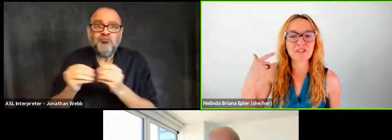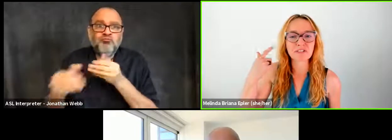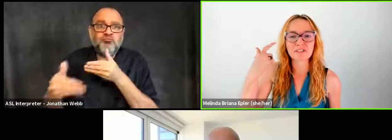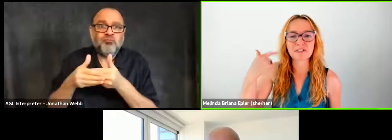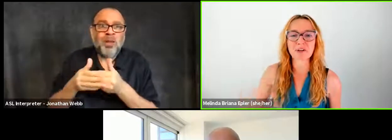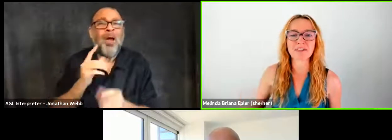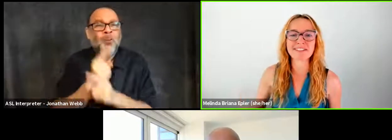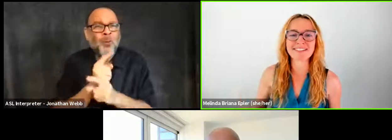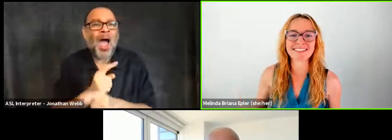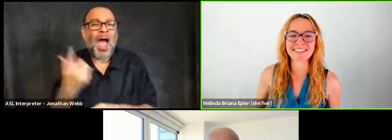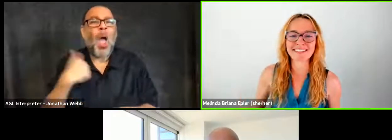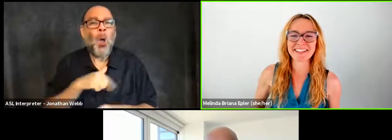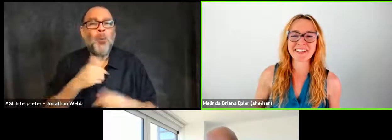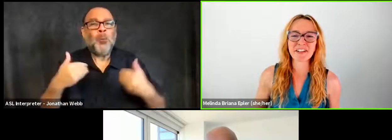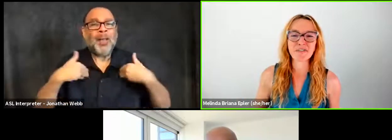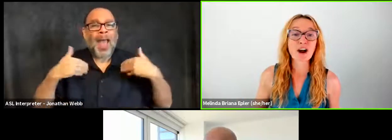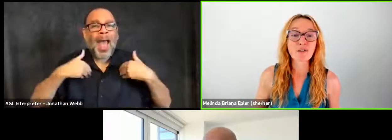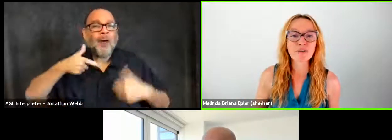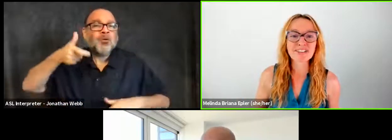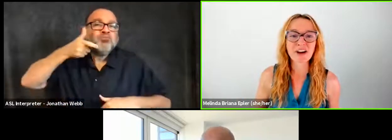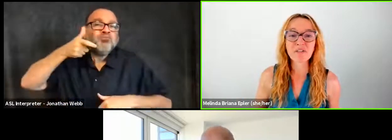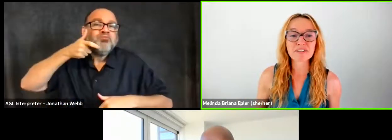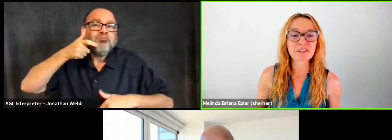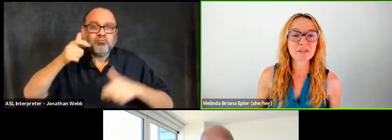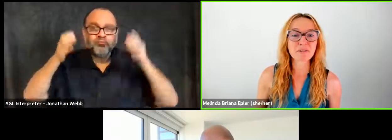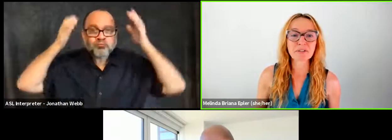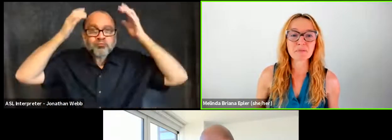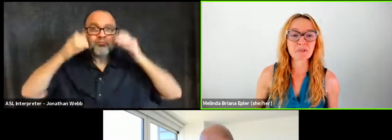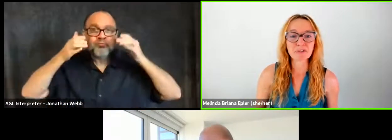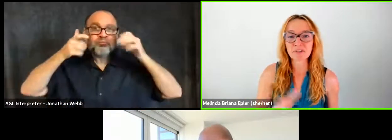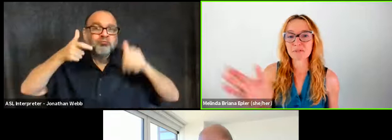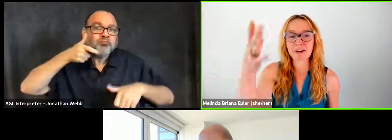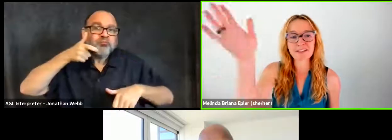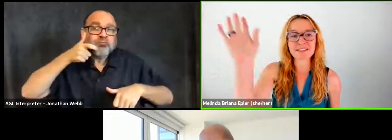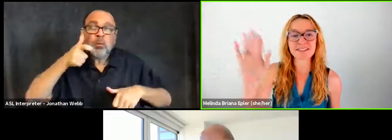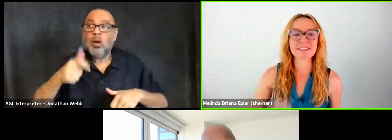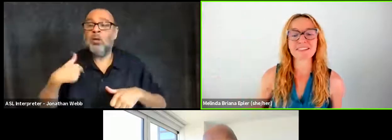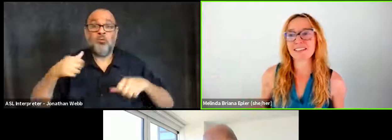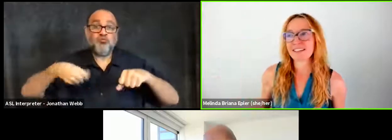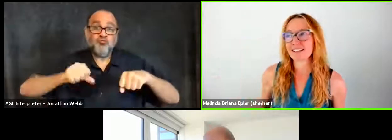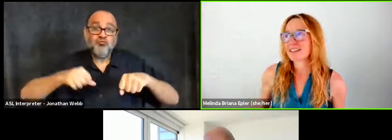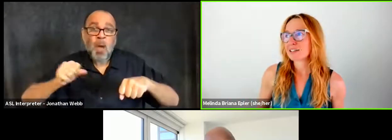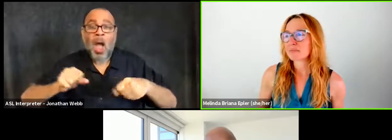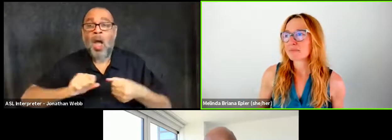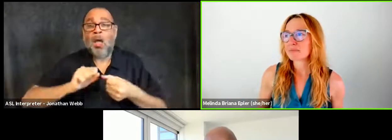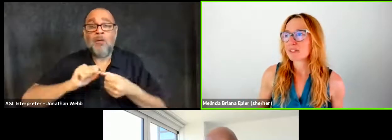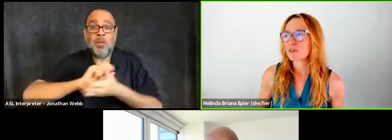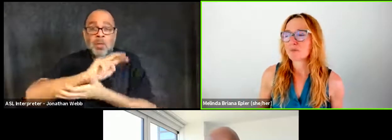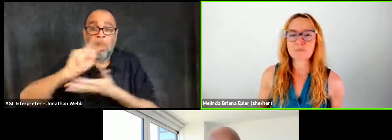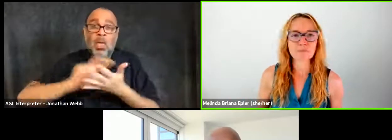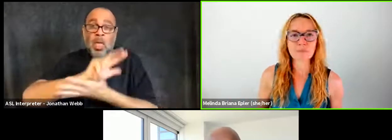into each other's ears, because we have headsets for hours and hours as we go on these motorcycle rides and through